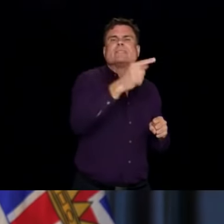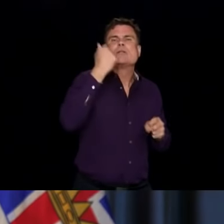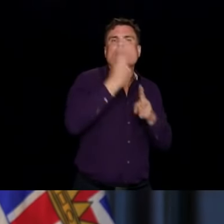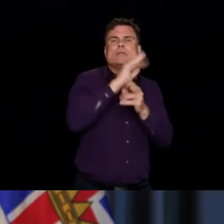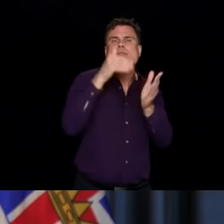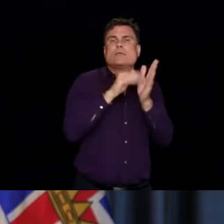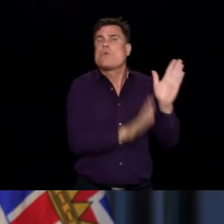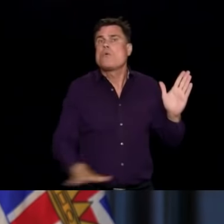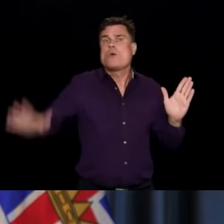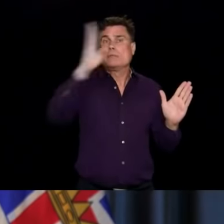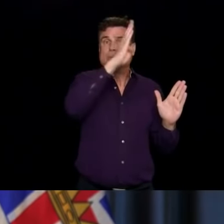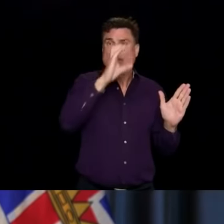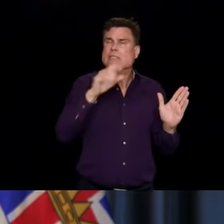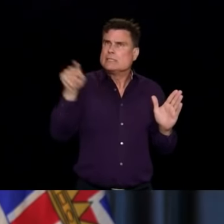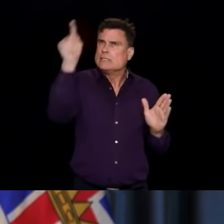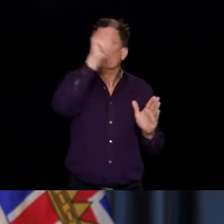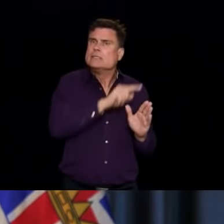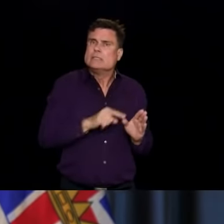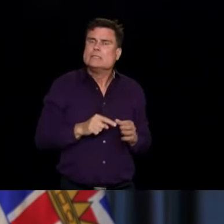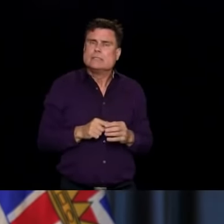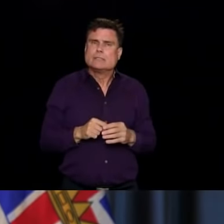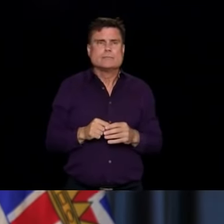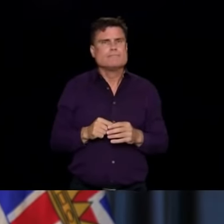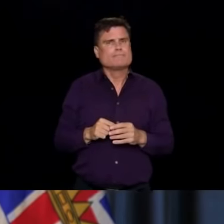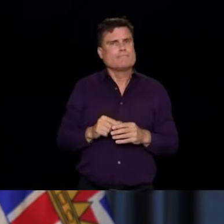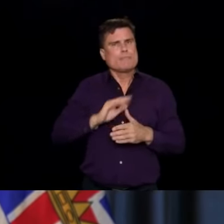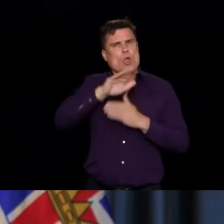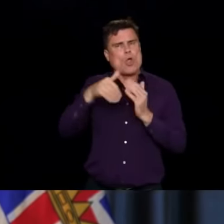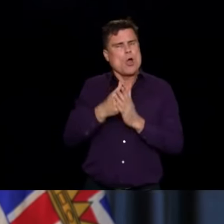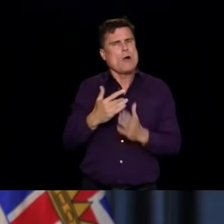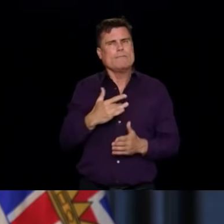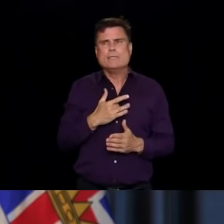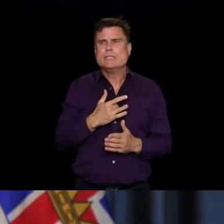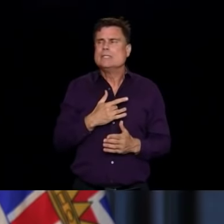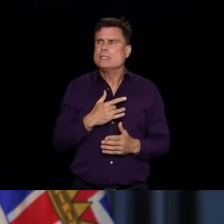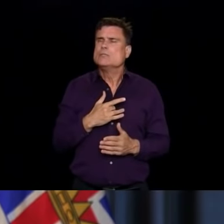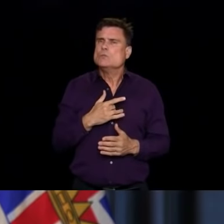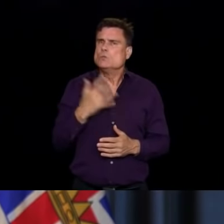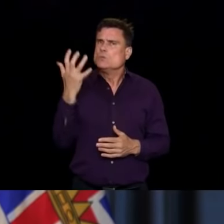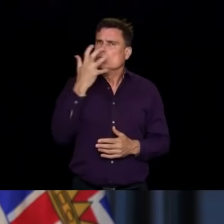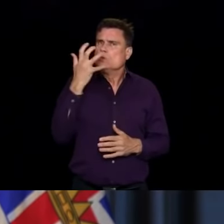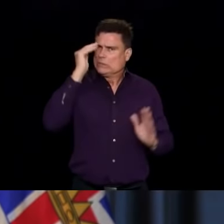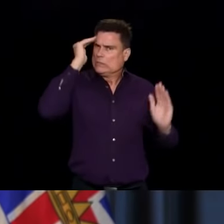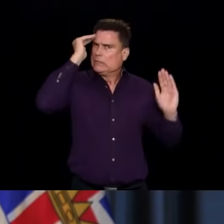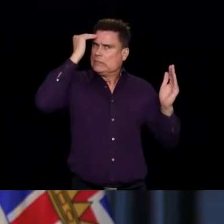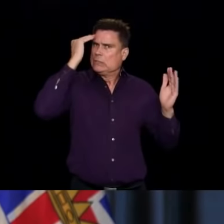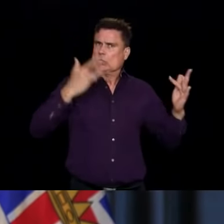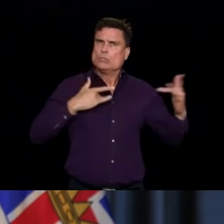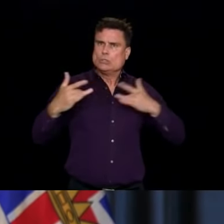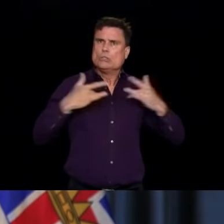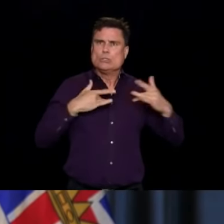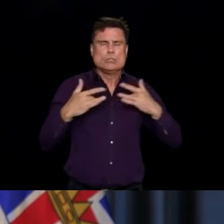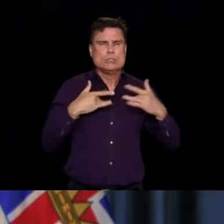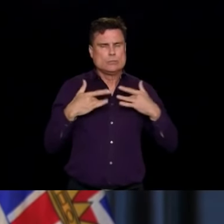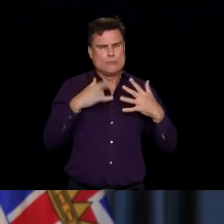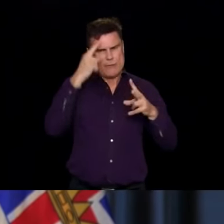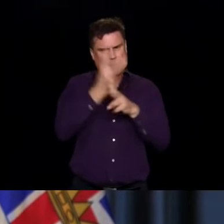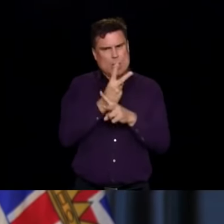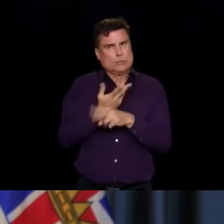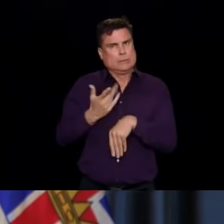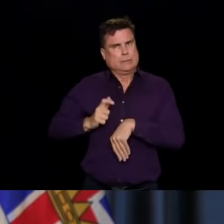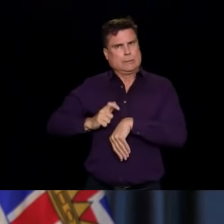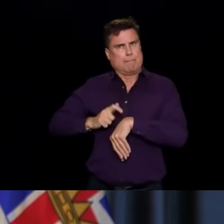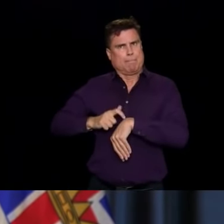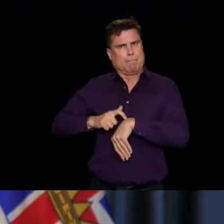at Mission Memorial and at other care homes in BC, all those who have felt the anxiety that comes with an outbreak being